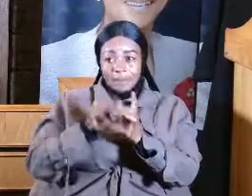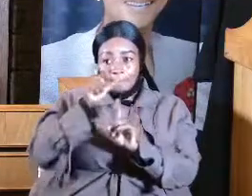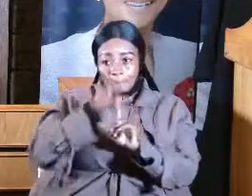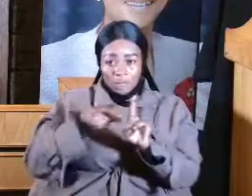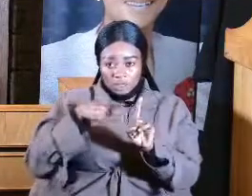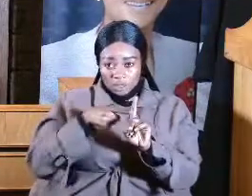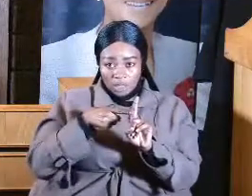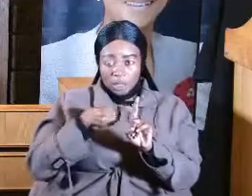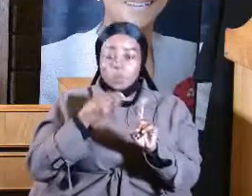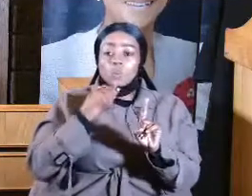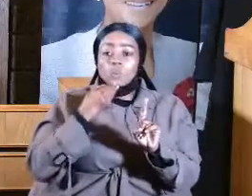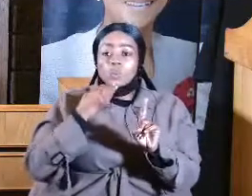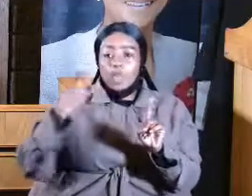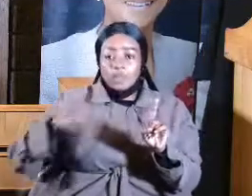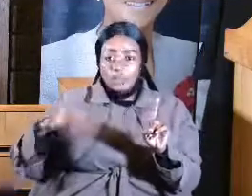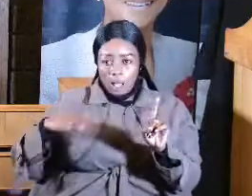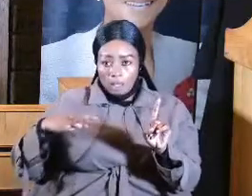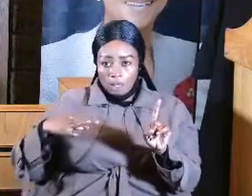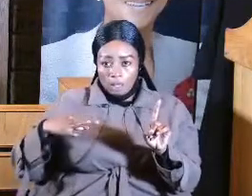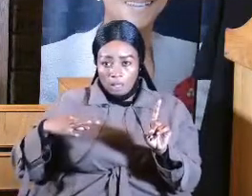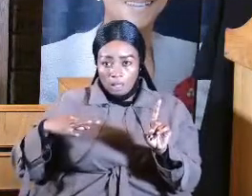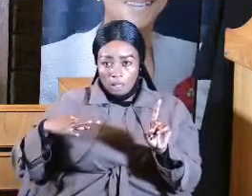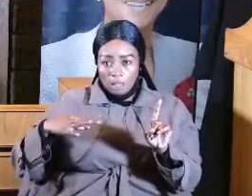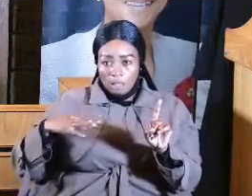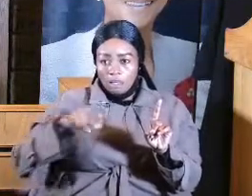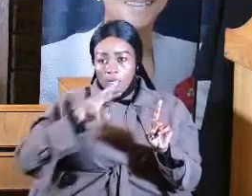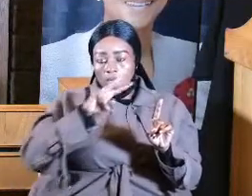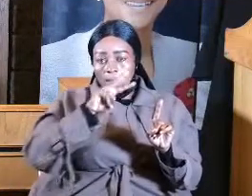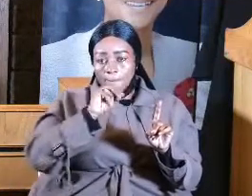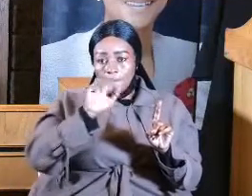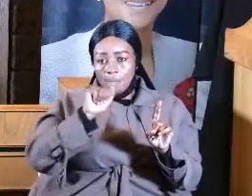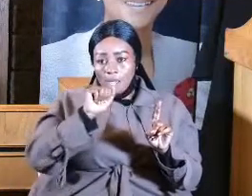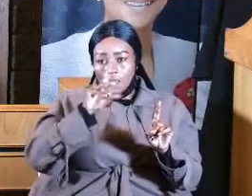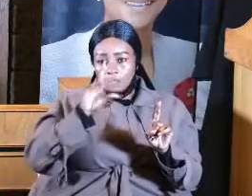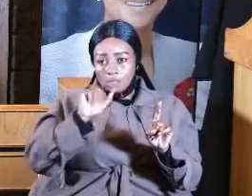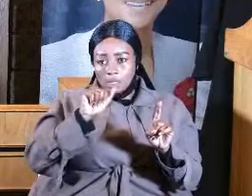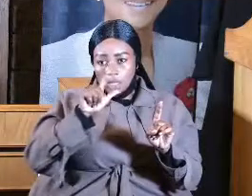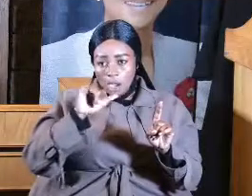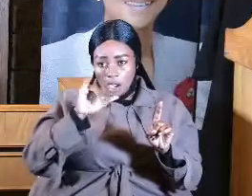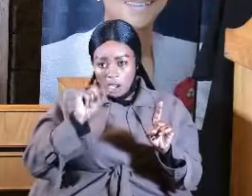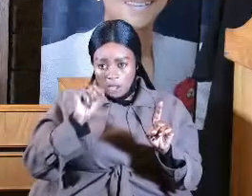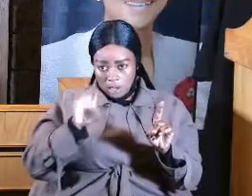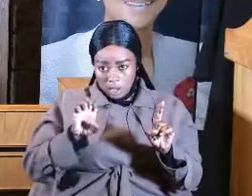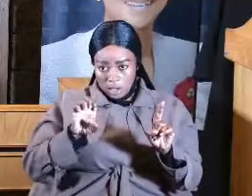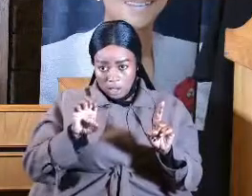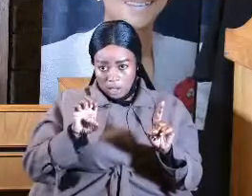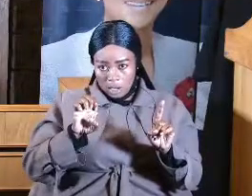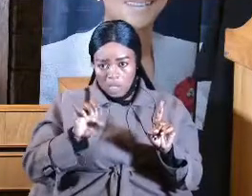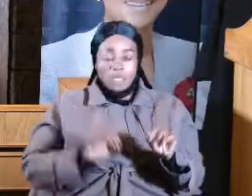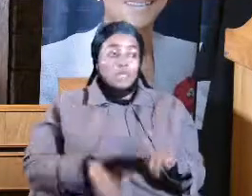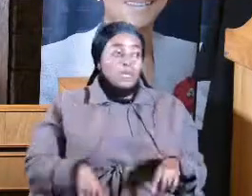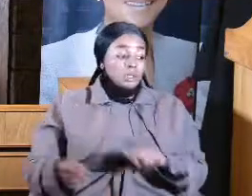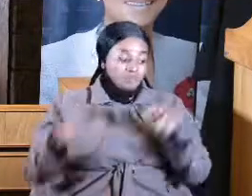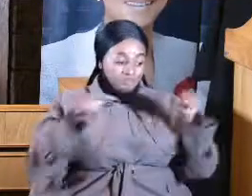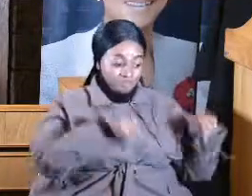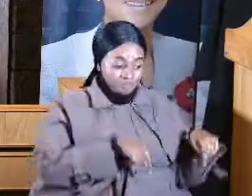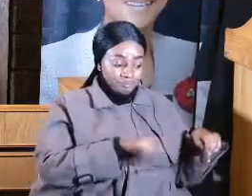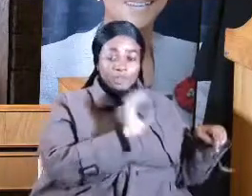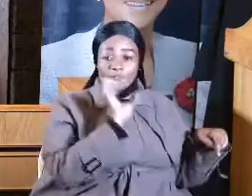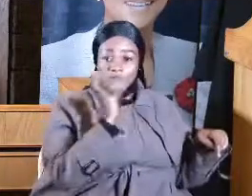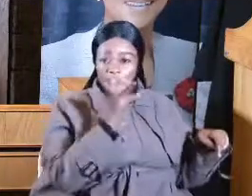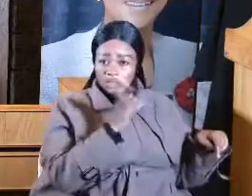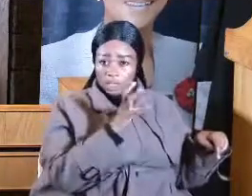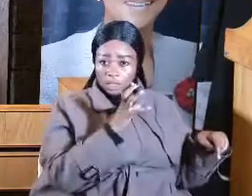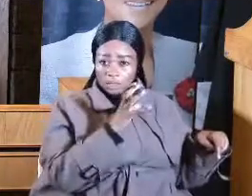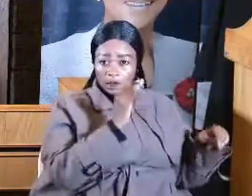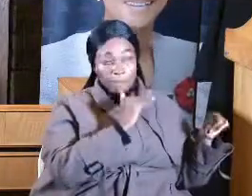the country was a girl, Madeline Dipenar. When you come to the Free State, the